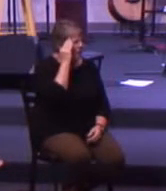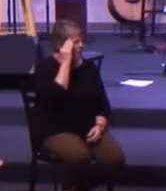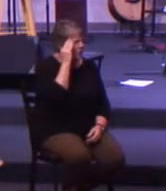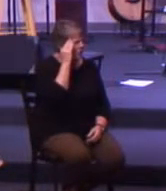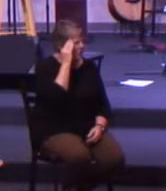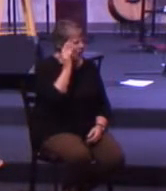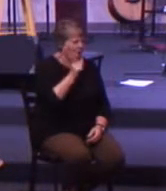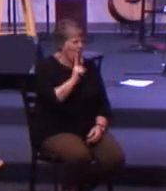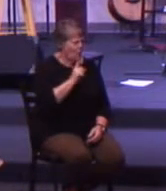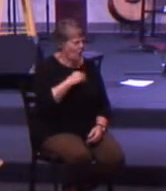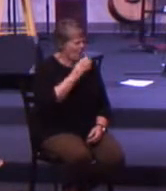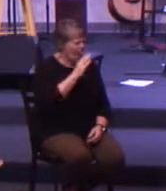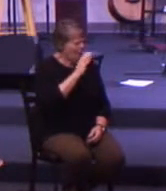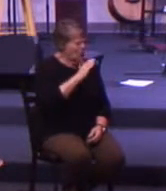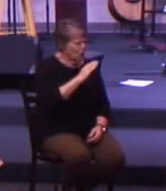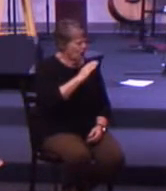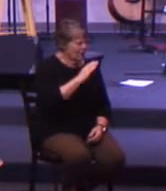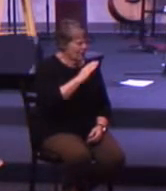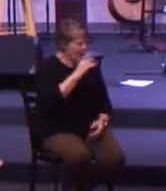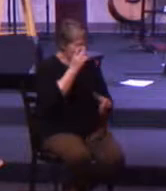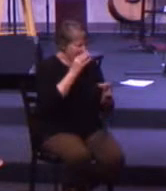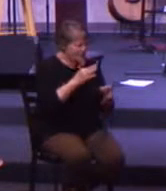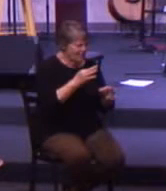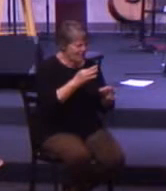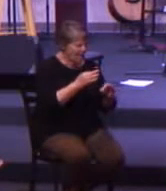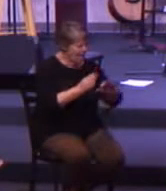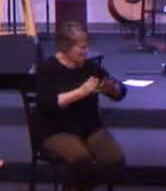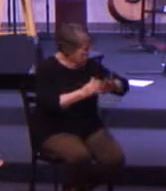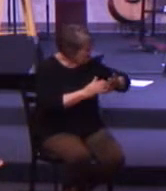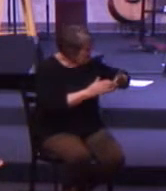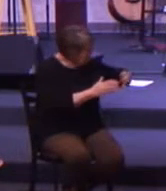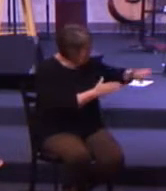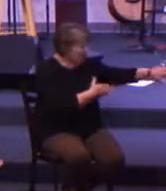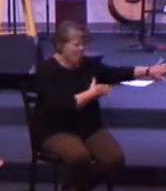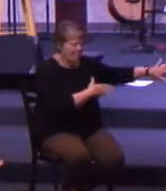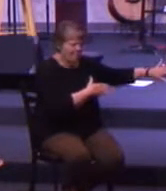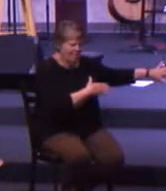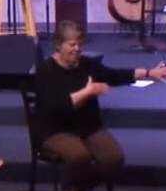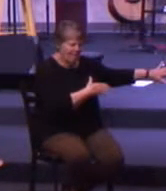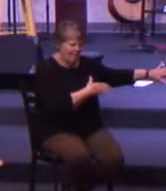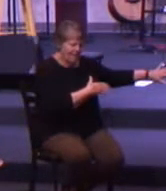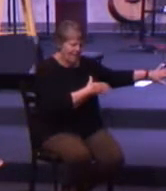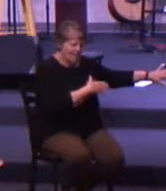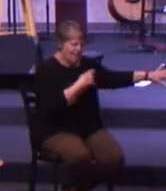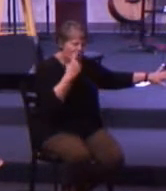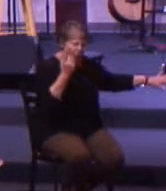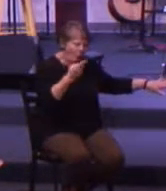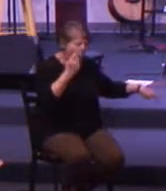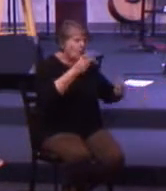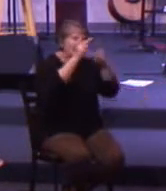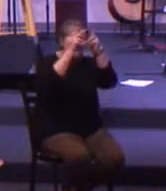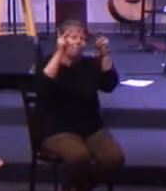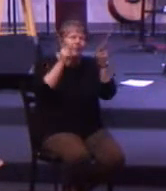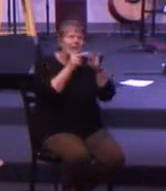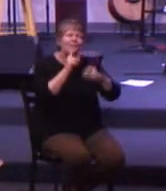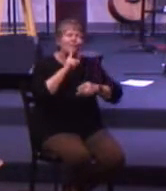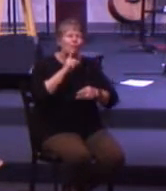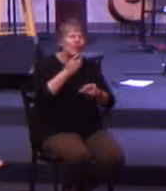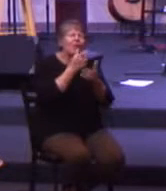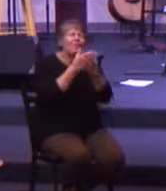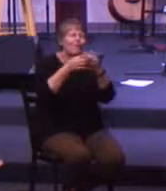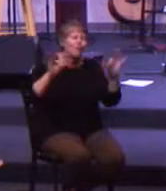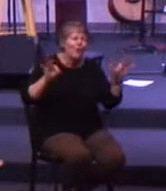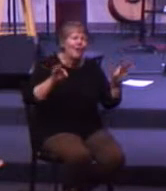choice to stop looking there and start looking in the only place where true freedom can ever be found, and